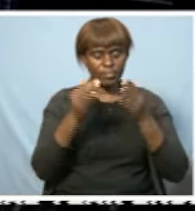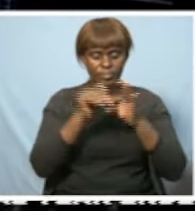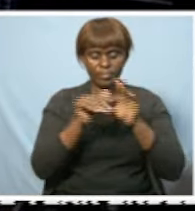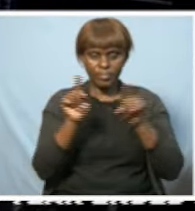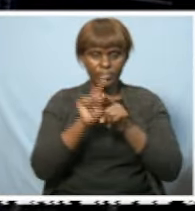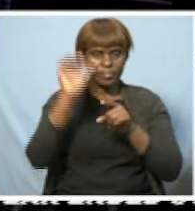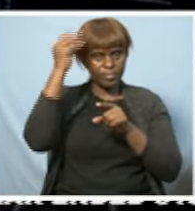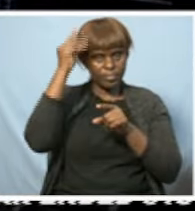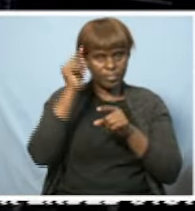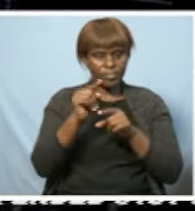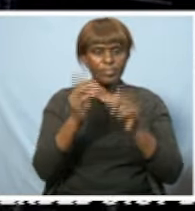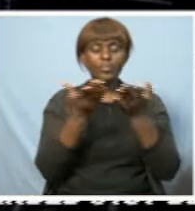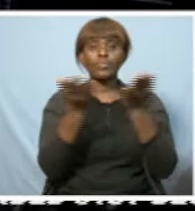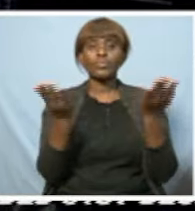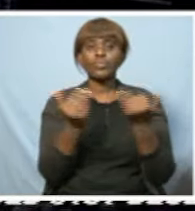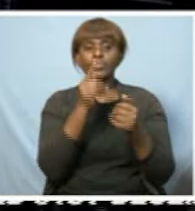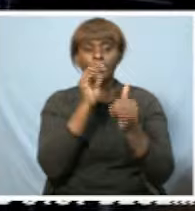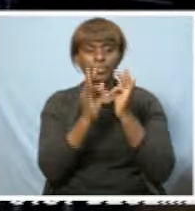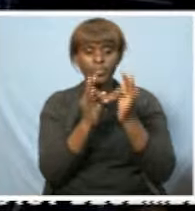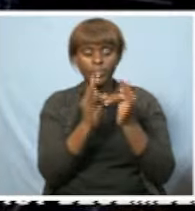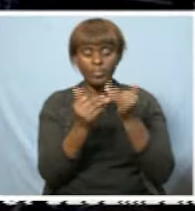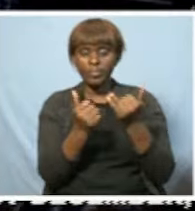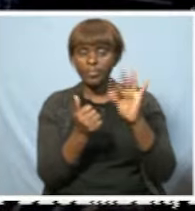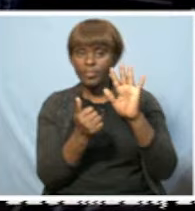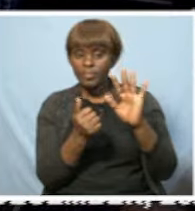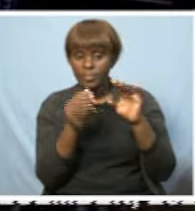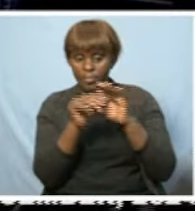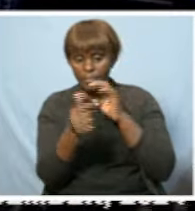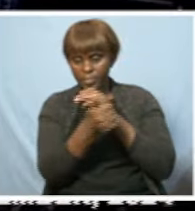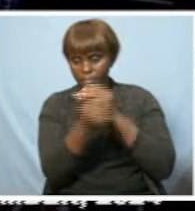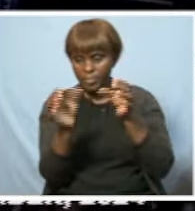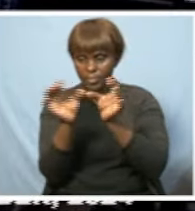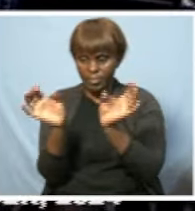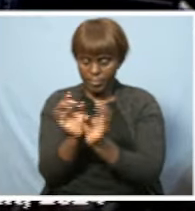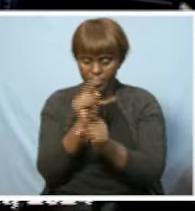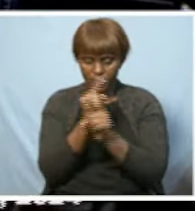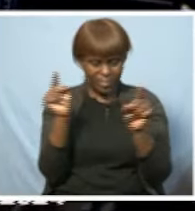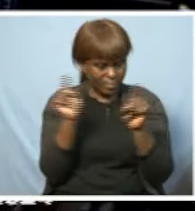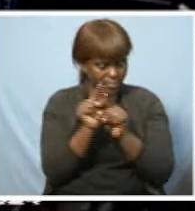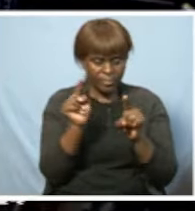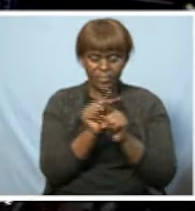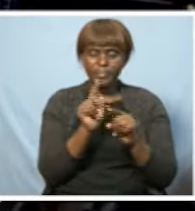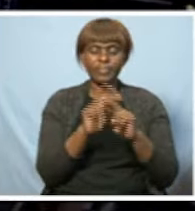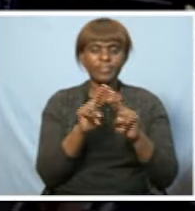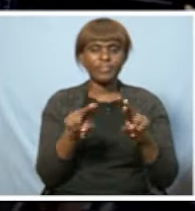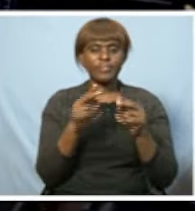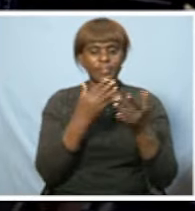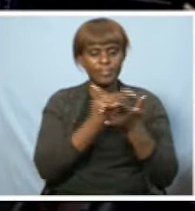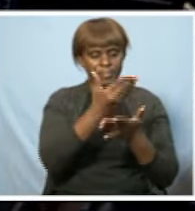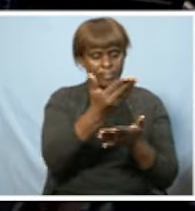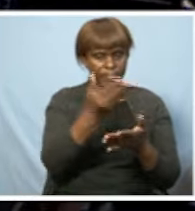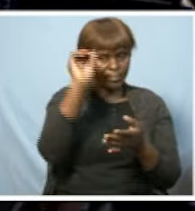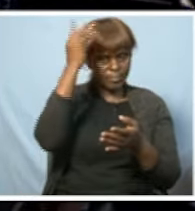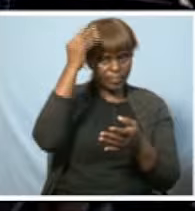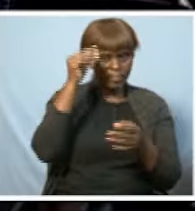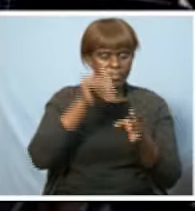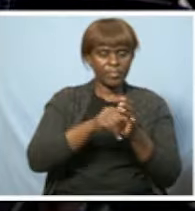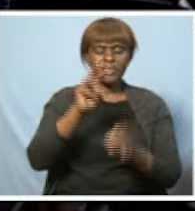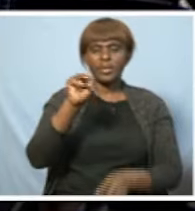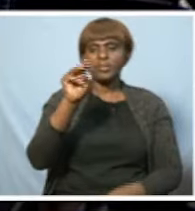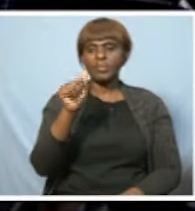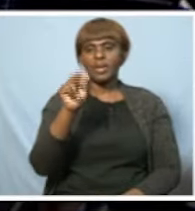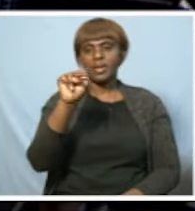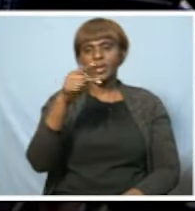it? Because if it is in another constituency, it's just the same as, Chair, we procure an ambulance in Mangango, but it